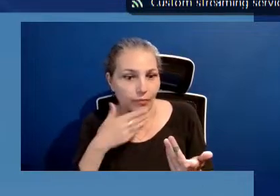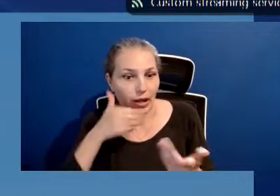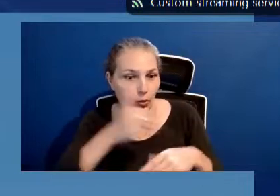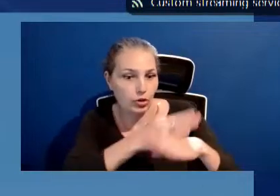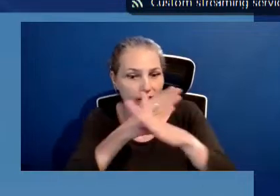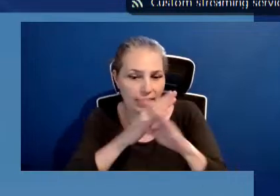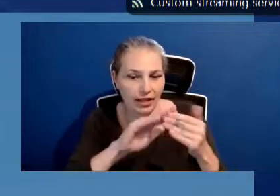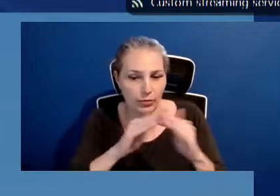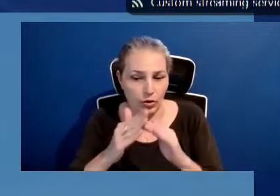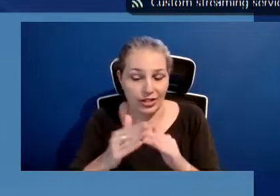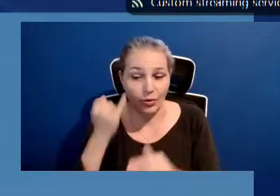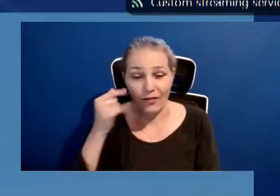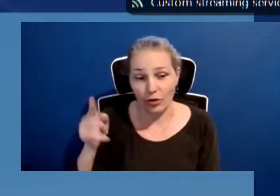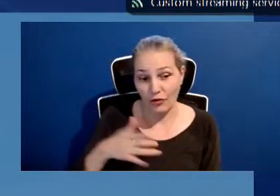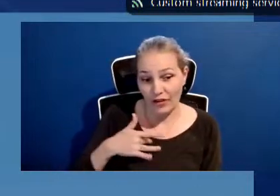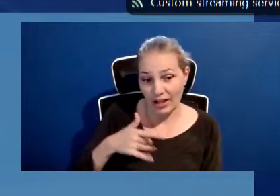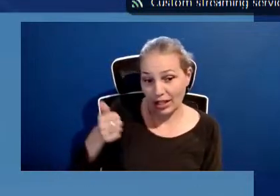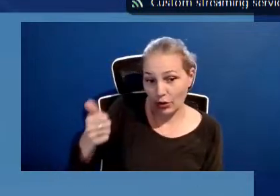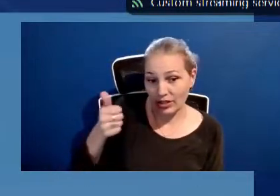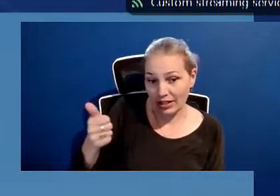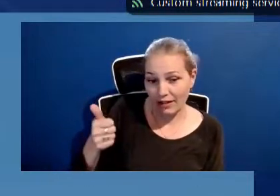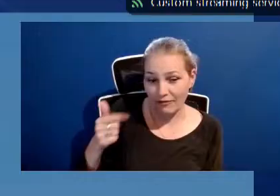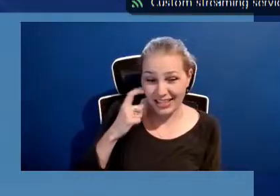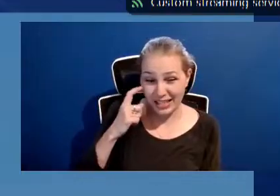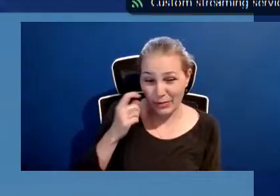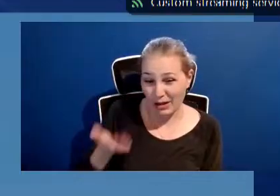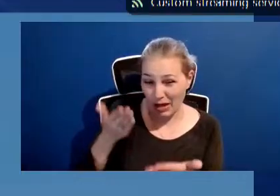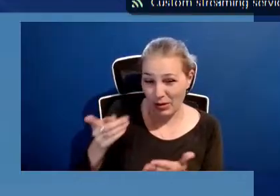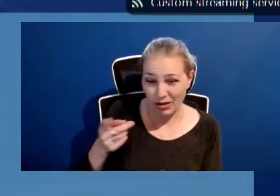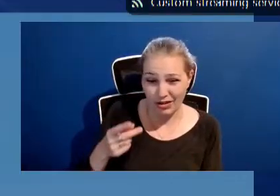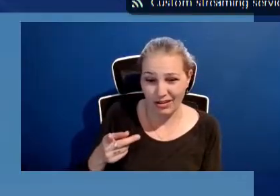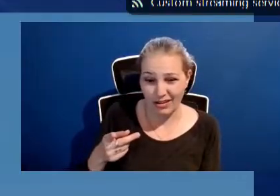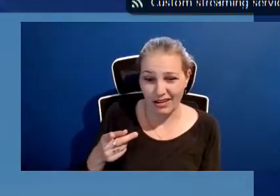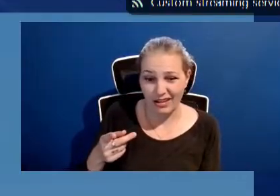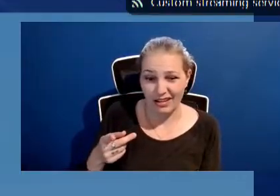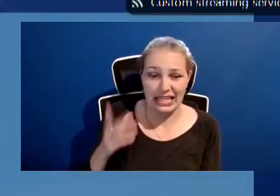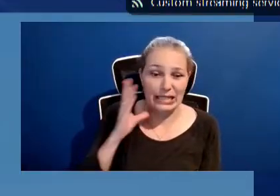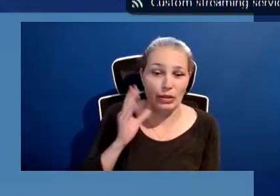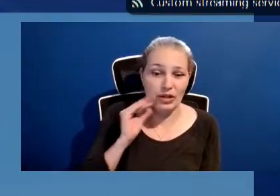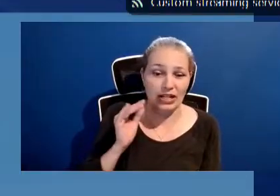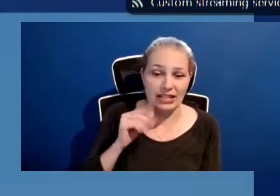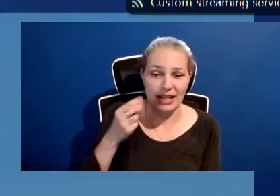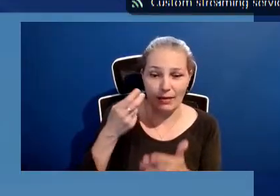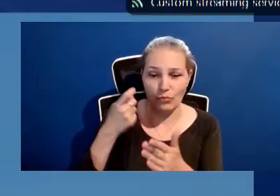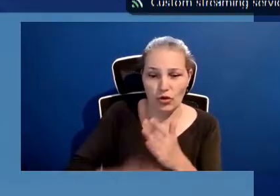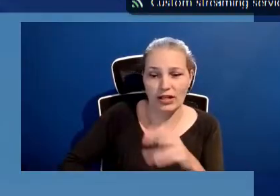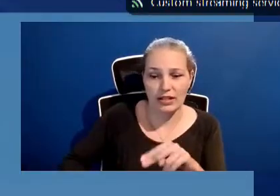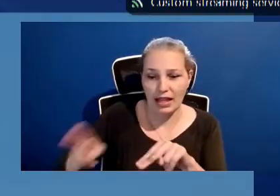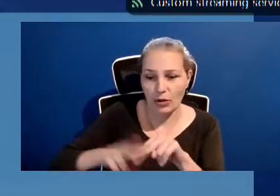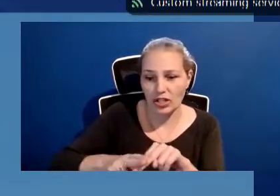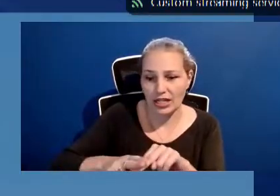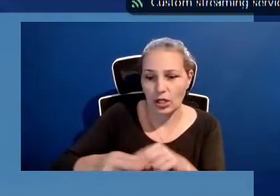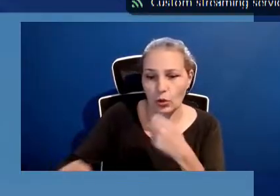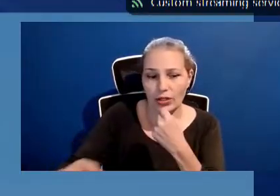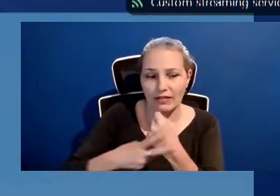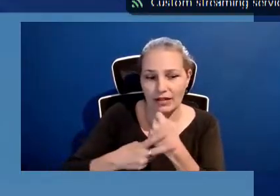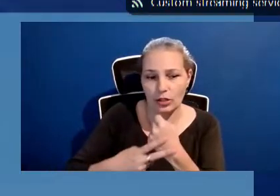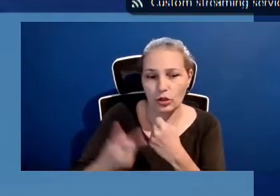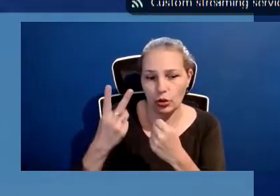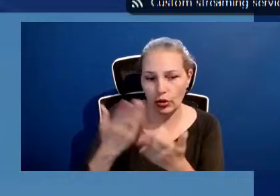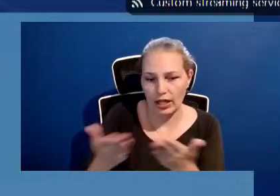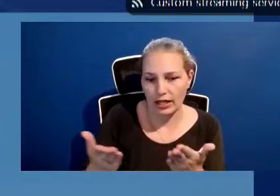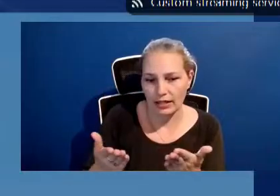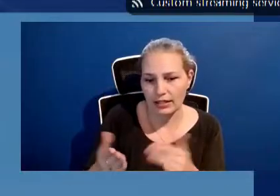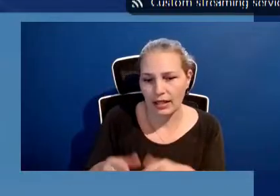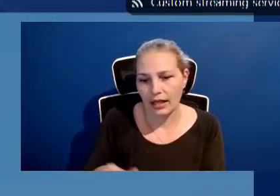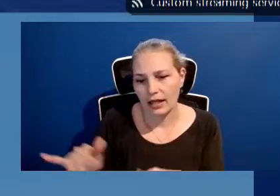things. First, keep as much documentation as possible. That could be receipts, advertisements, screenshots or